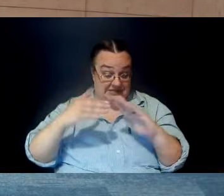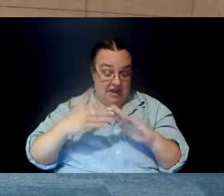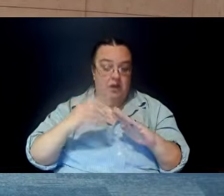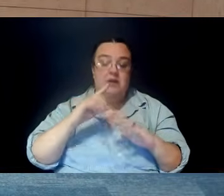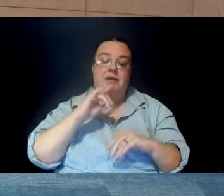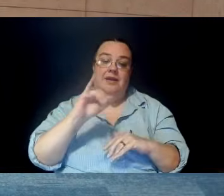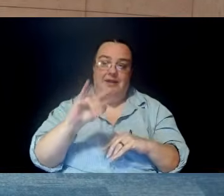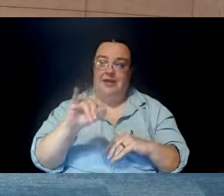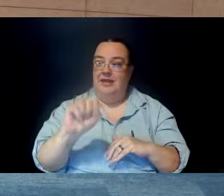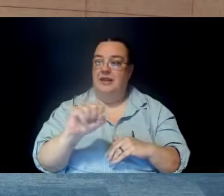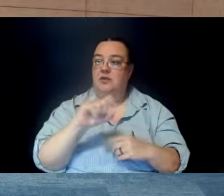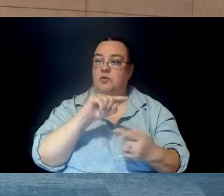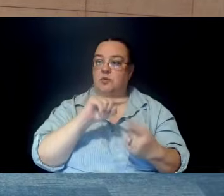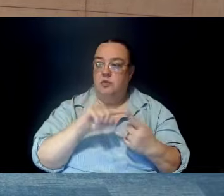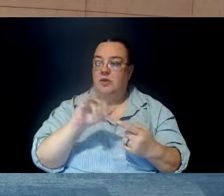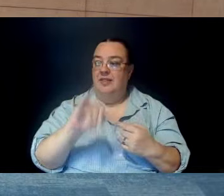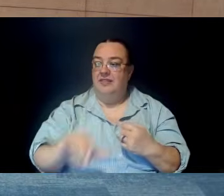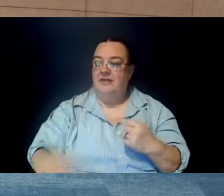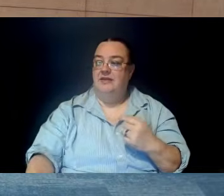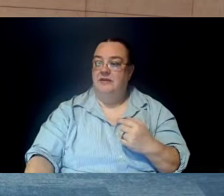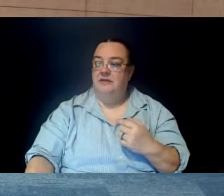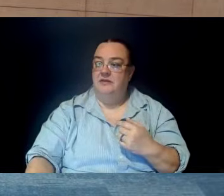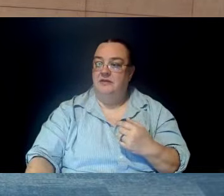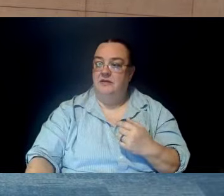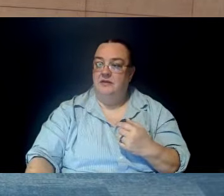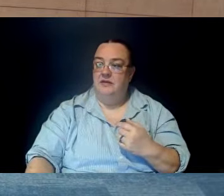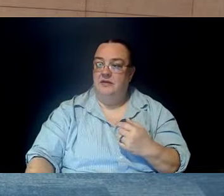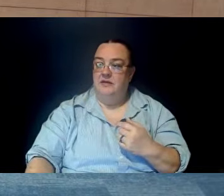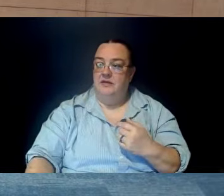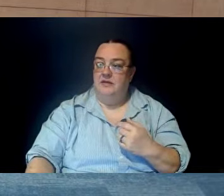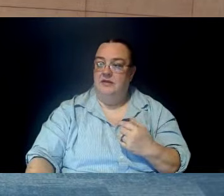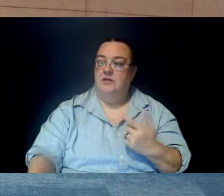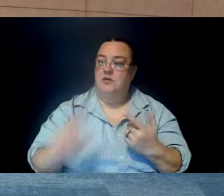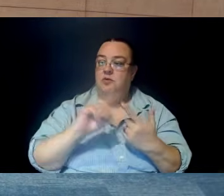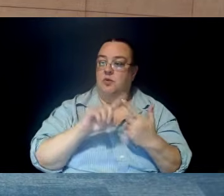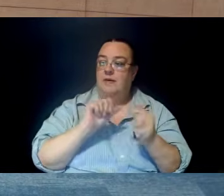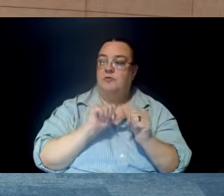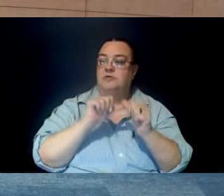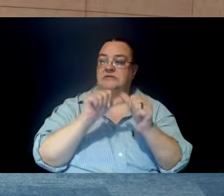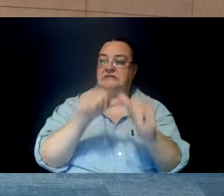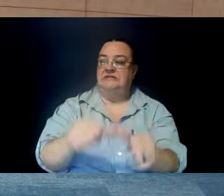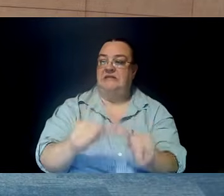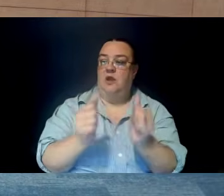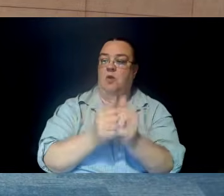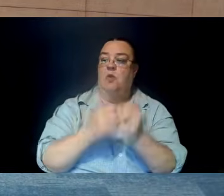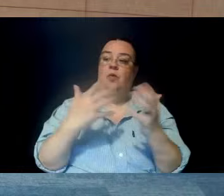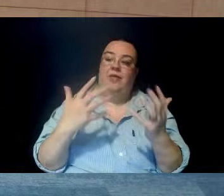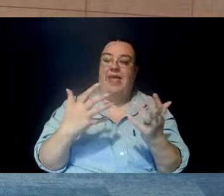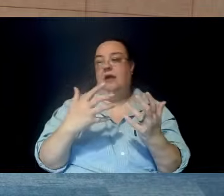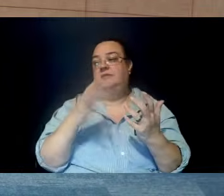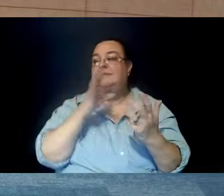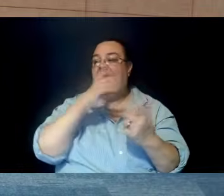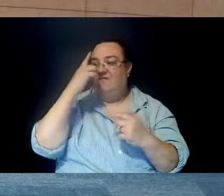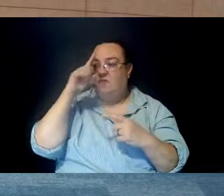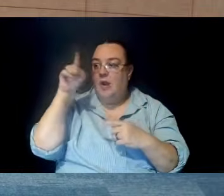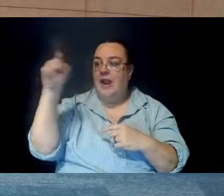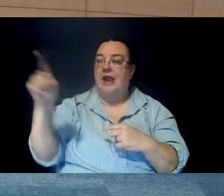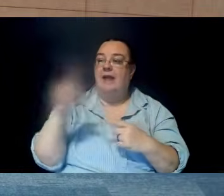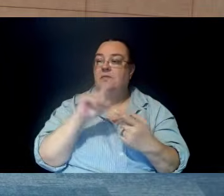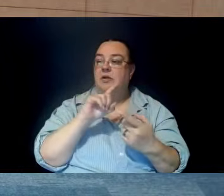is to this body to proceed with, without putting words in his mouth, to proceed